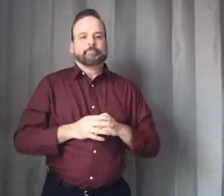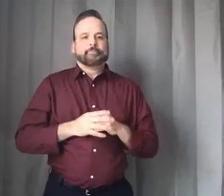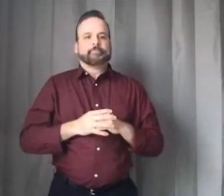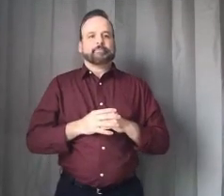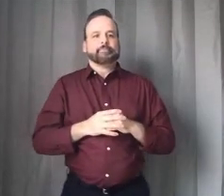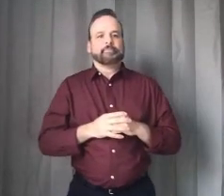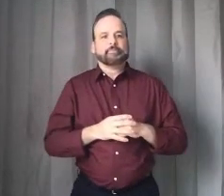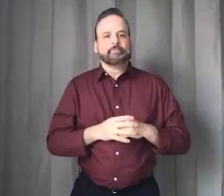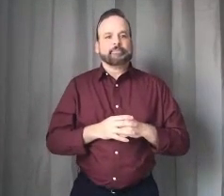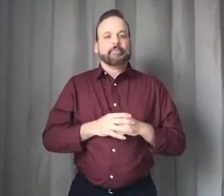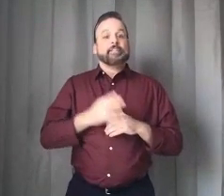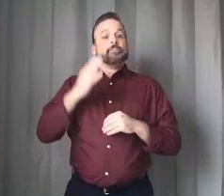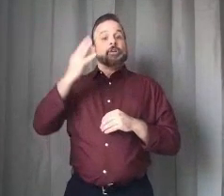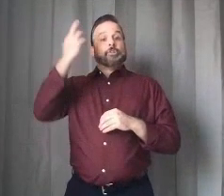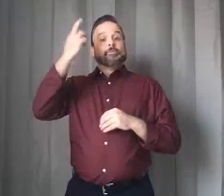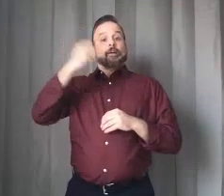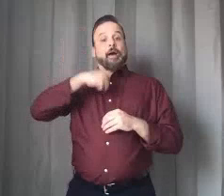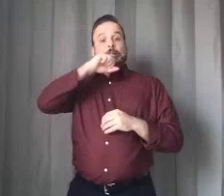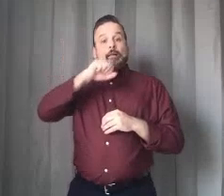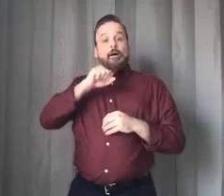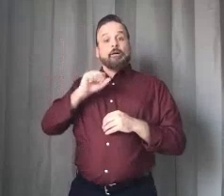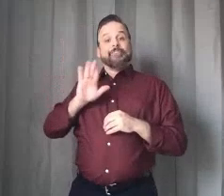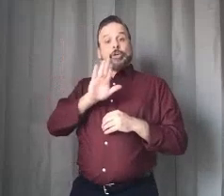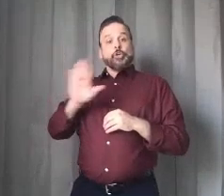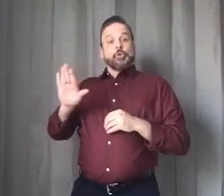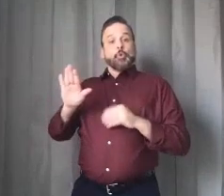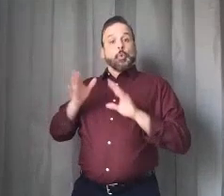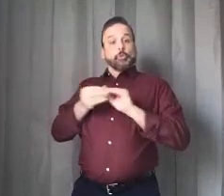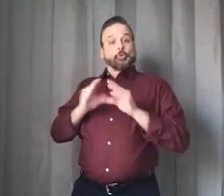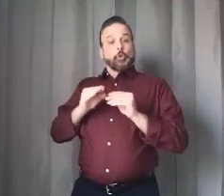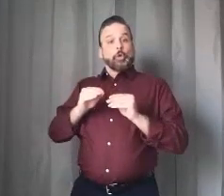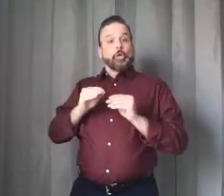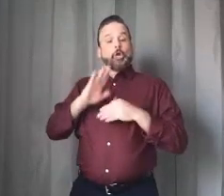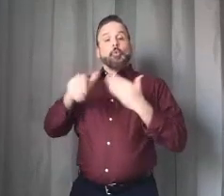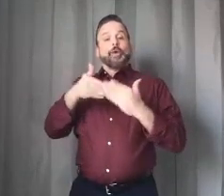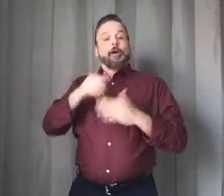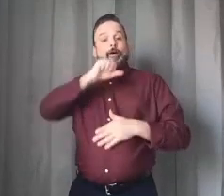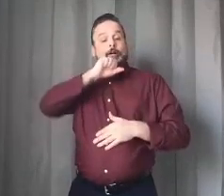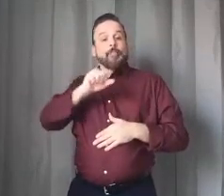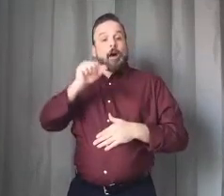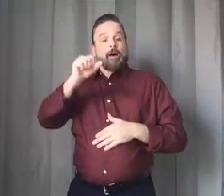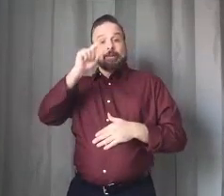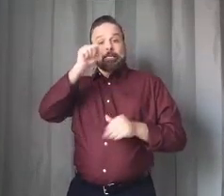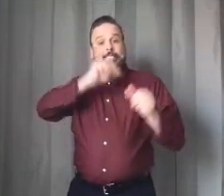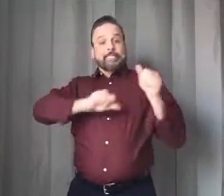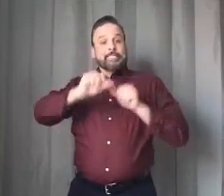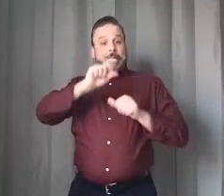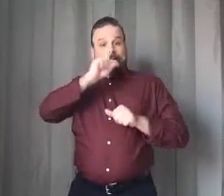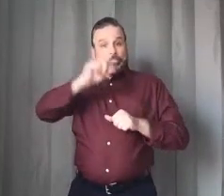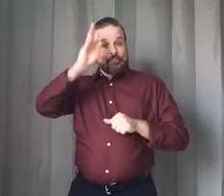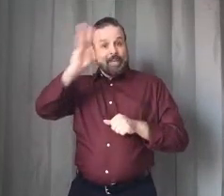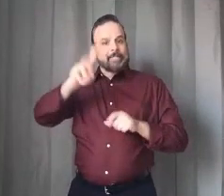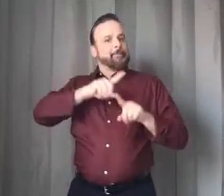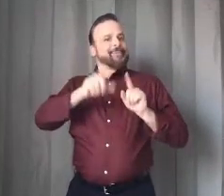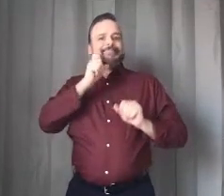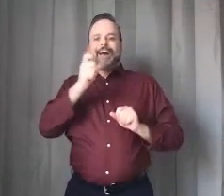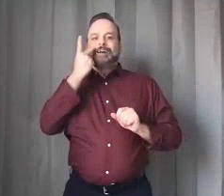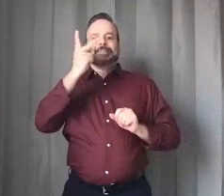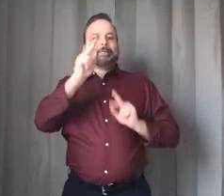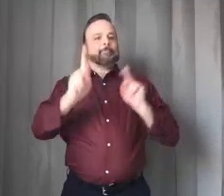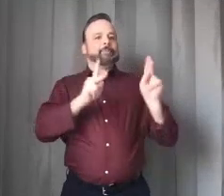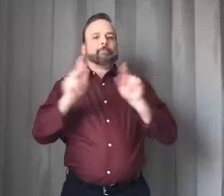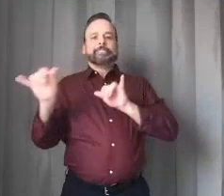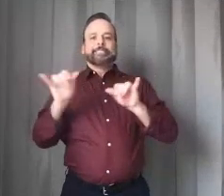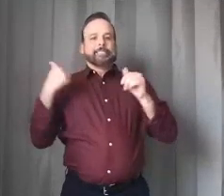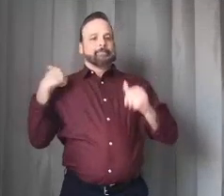That's what I really love about all of y'all's stories. We all love science fiction and fantasy, but we just didn't see ourselves in there. I mean, with the Star Trek and the